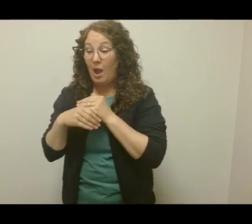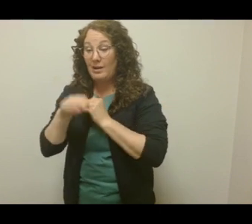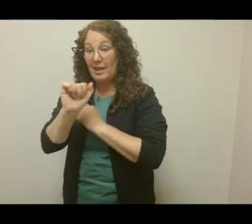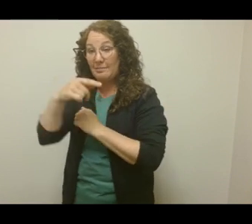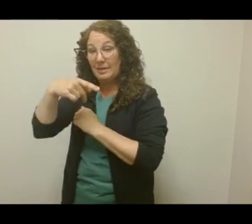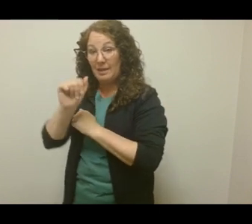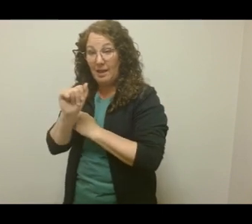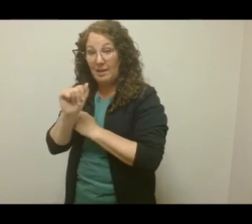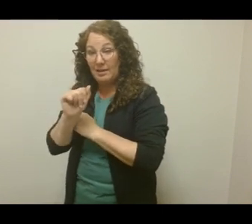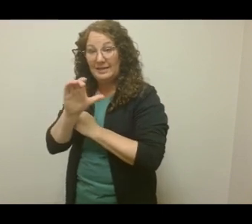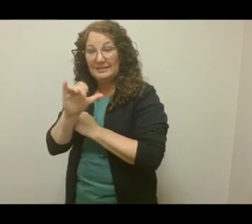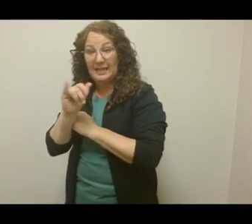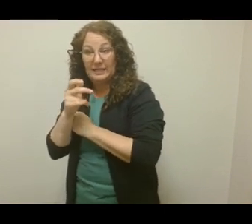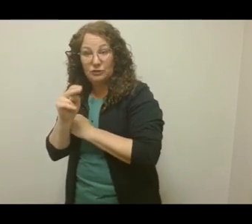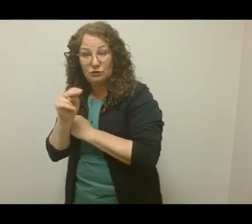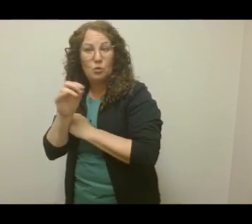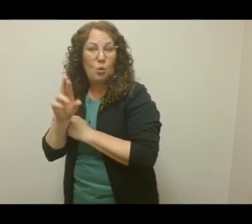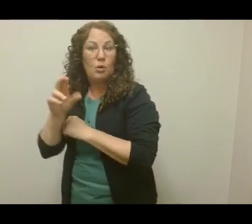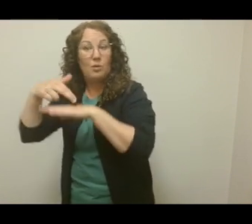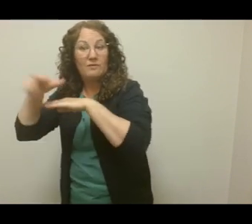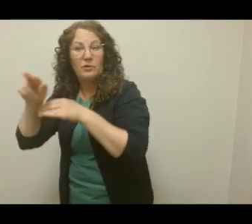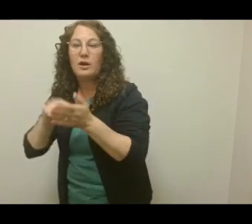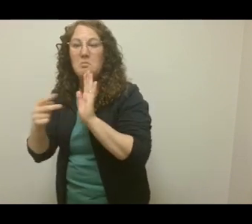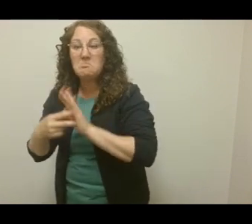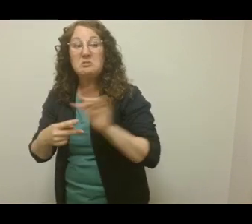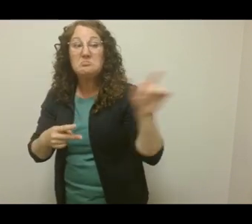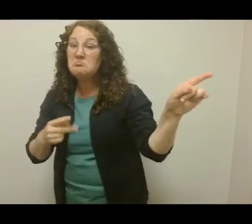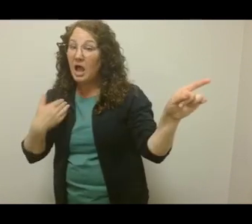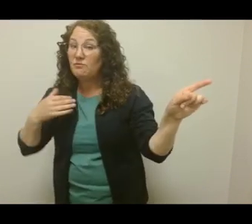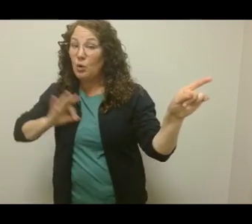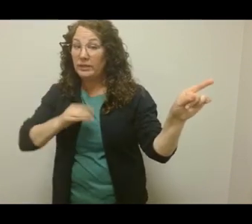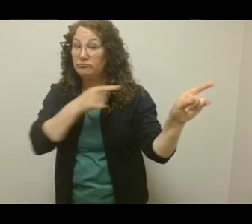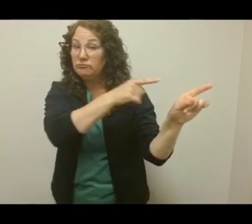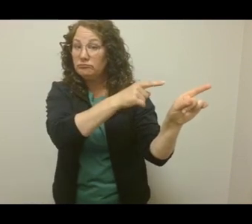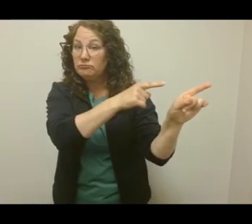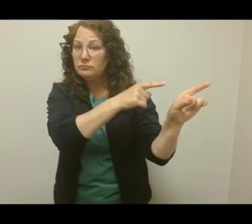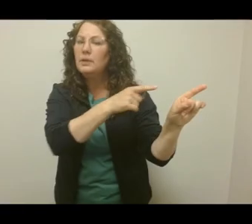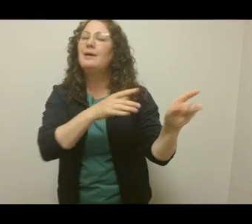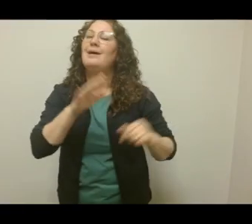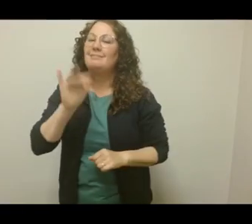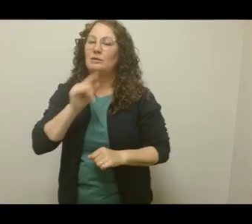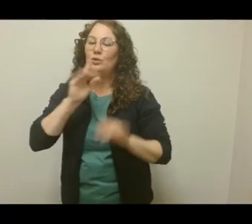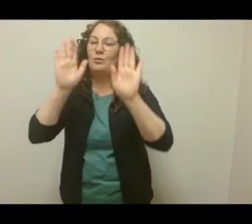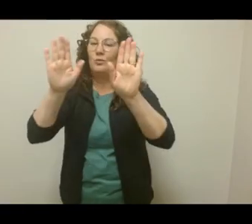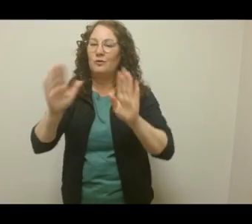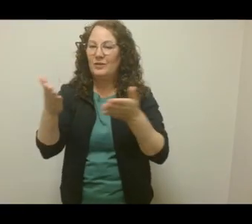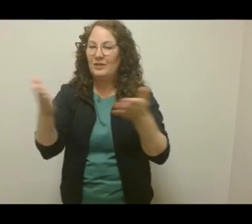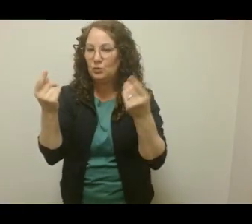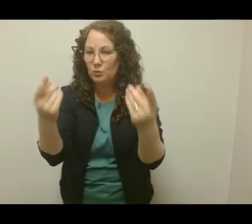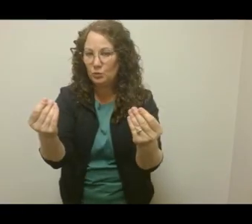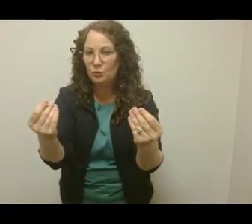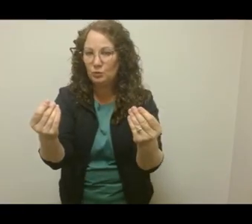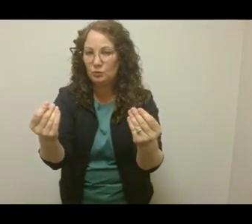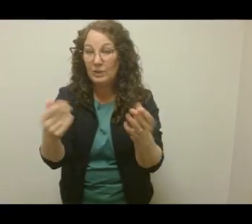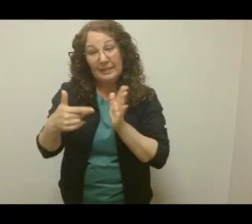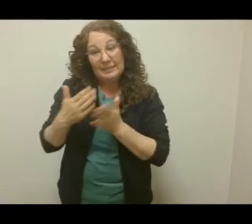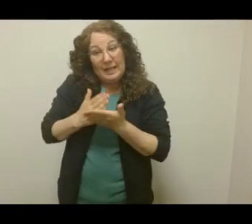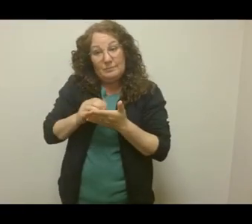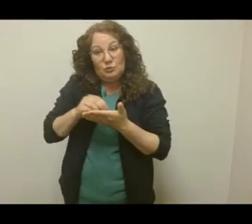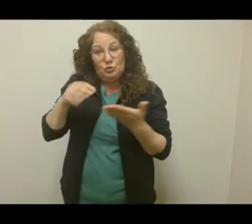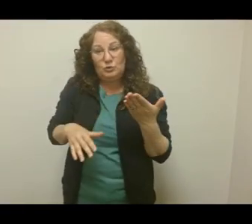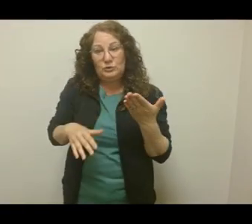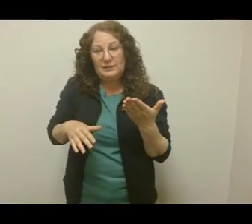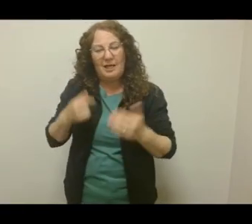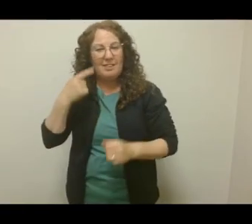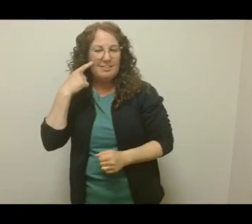and reference to the source, you are giving them credit. This is a totally excellent thing to do. Some students tend to